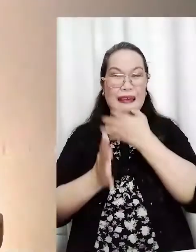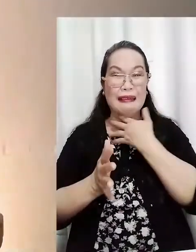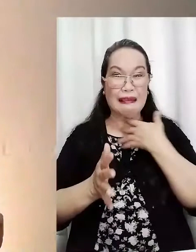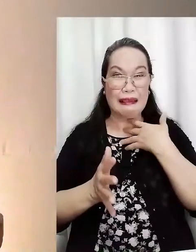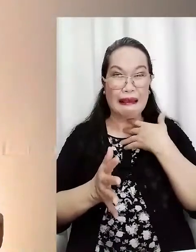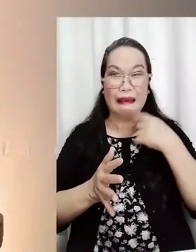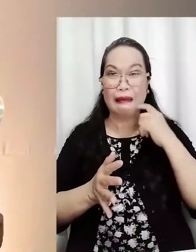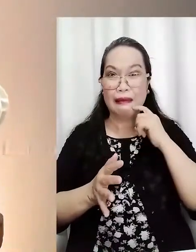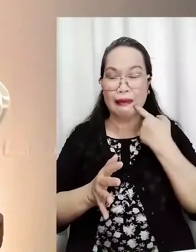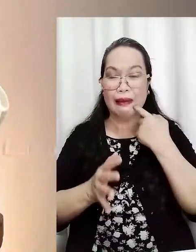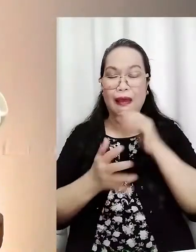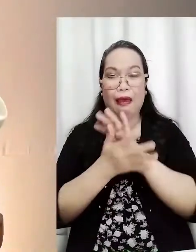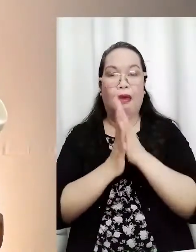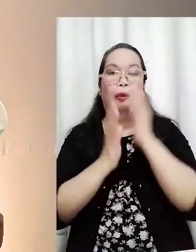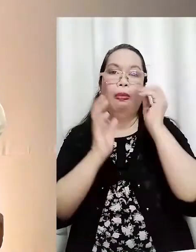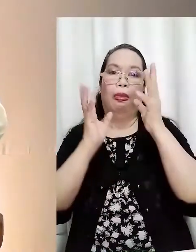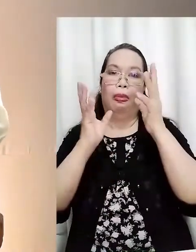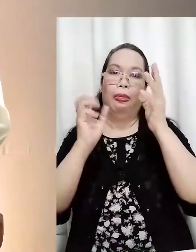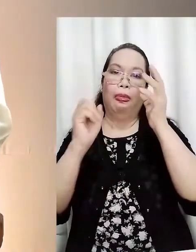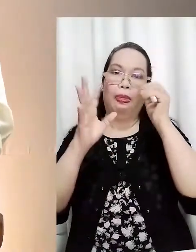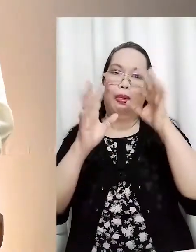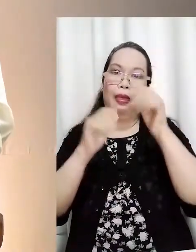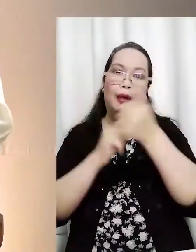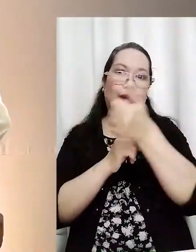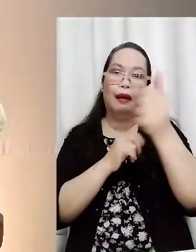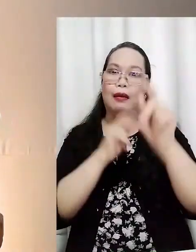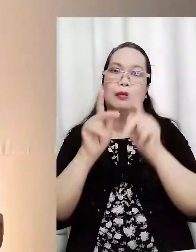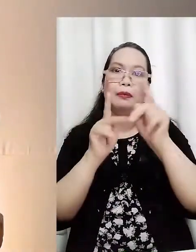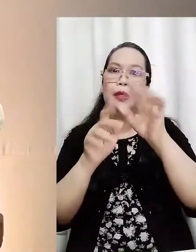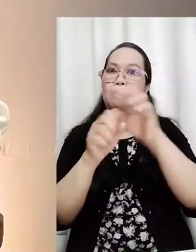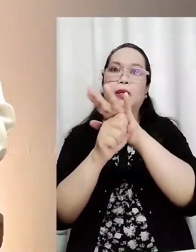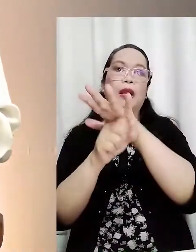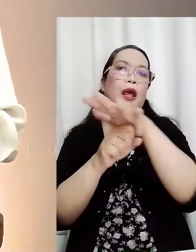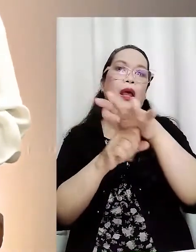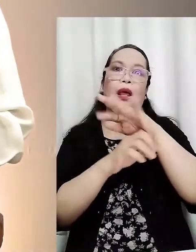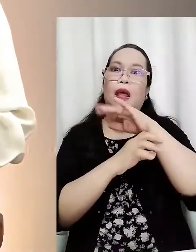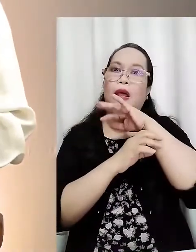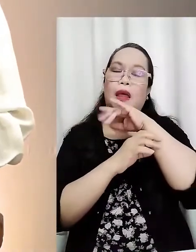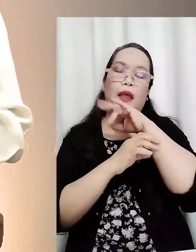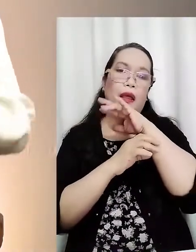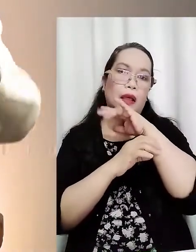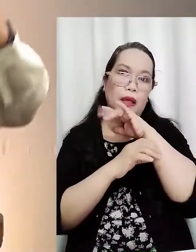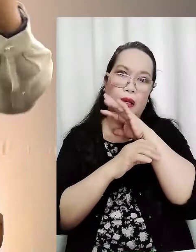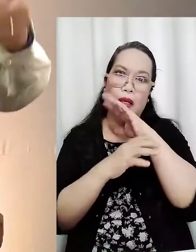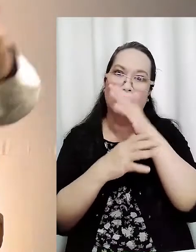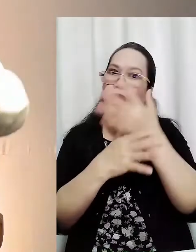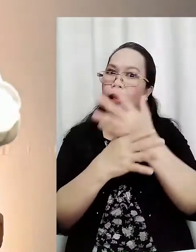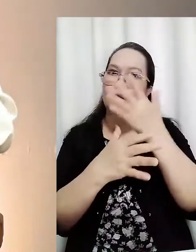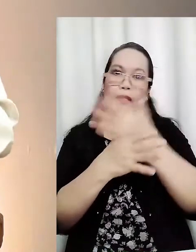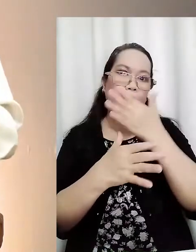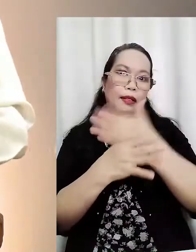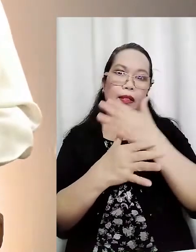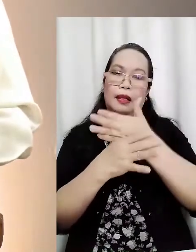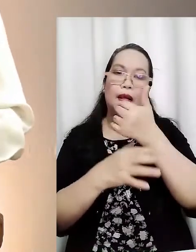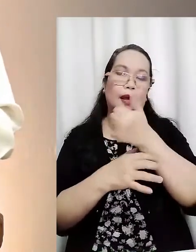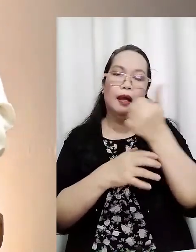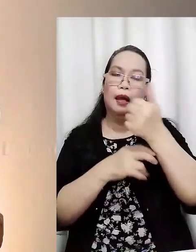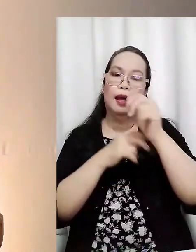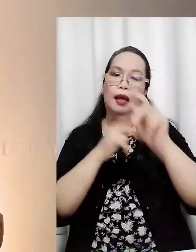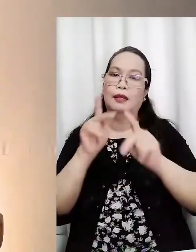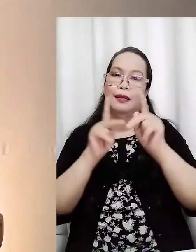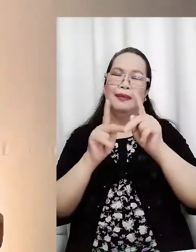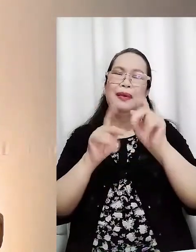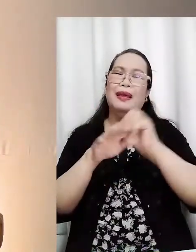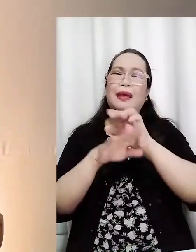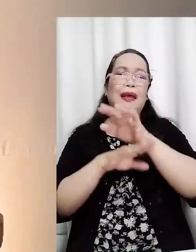pollutants to other people's spirit. Napopollute mo ang mga ibang tao, naapektuhan mo ang ibang